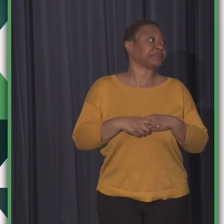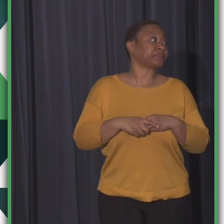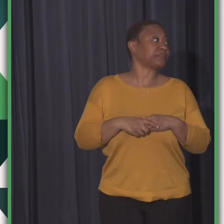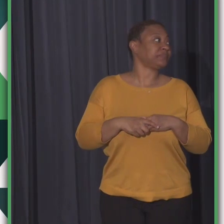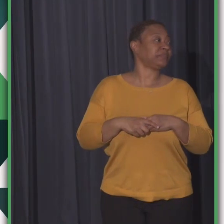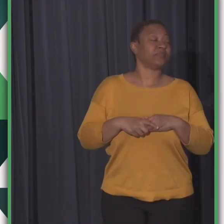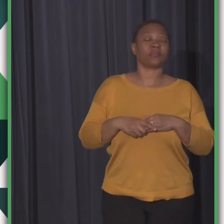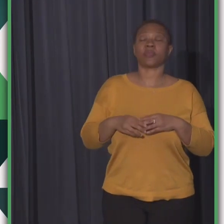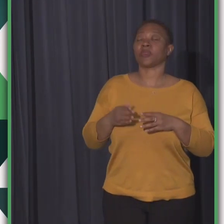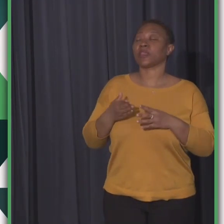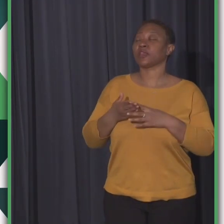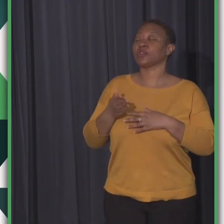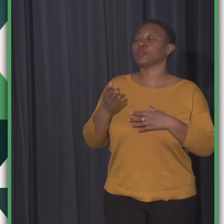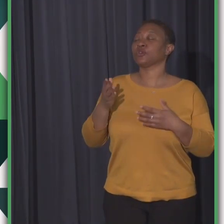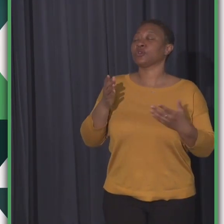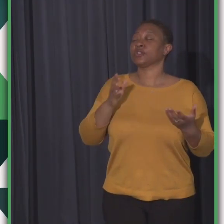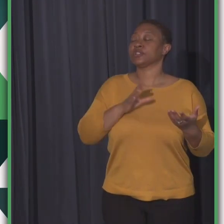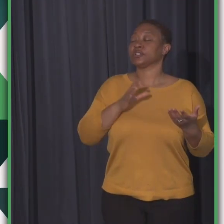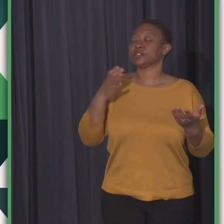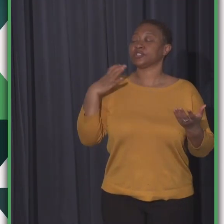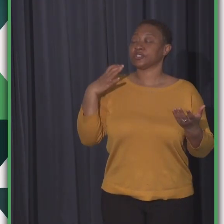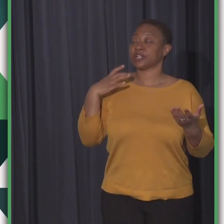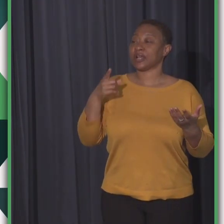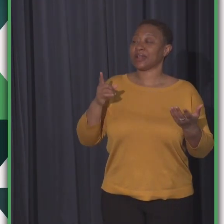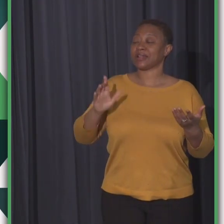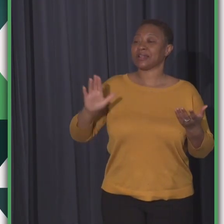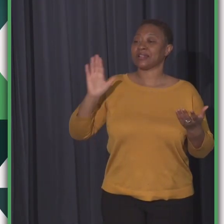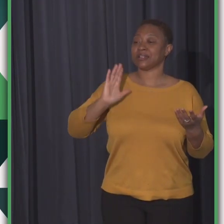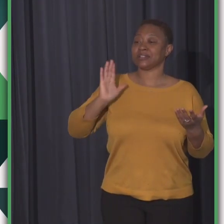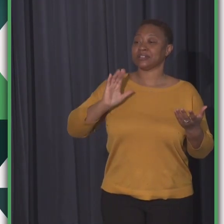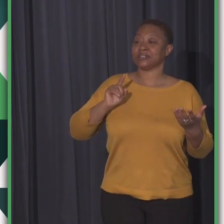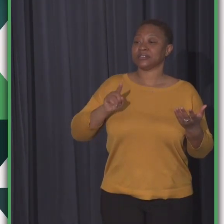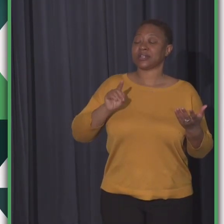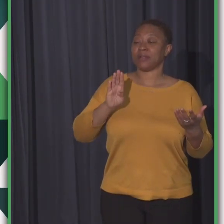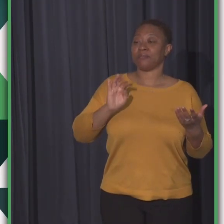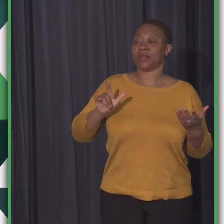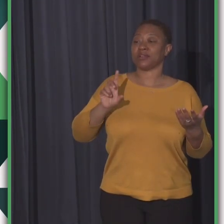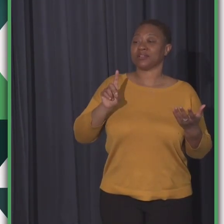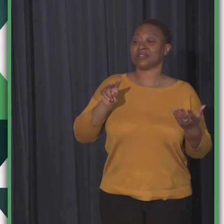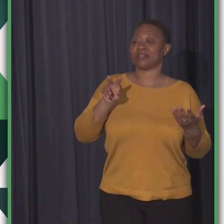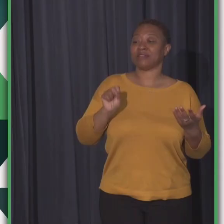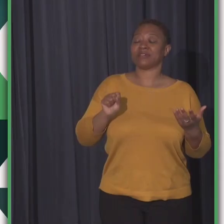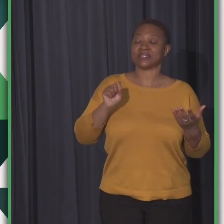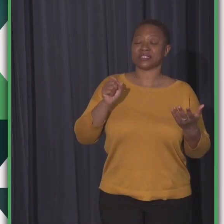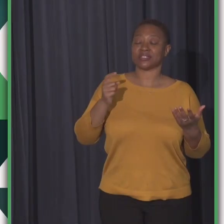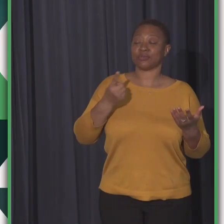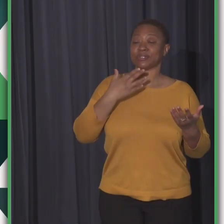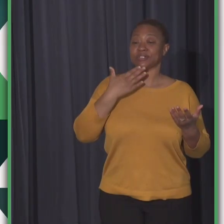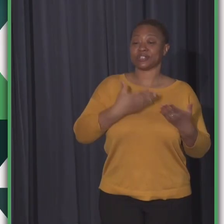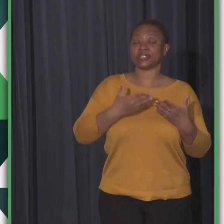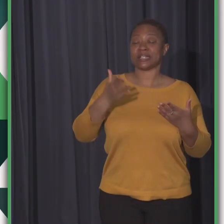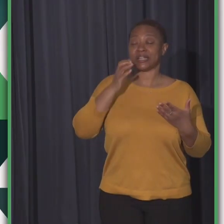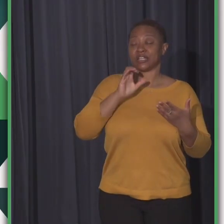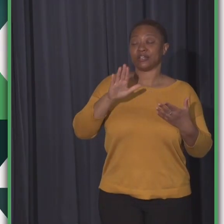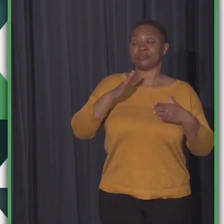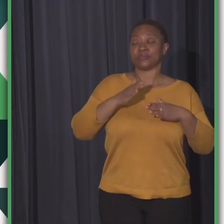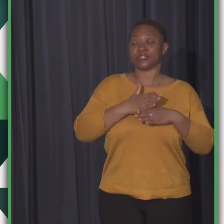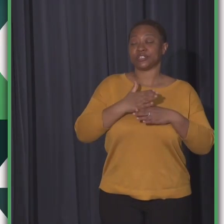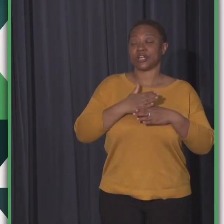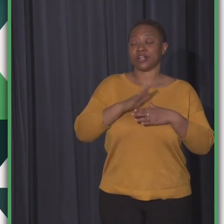That was former Commissioner Bill Davis. Yes. It's always great to hear him share his